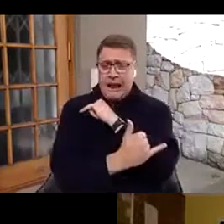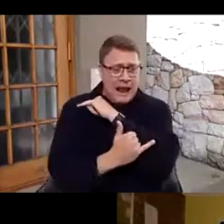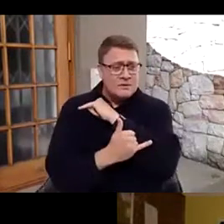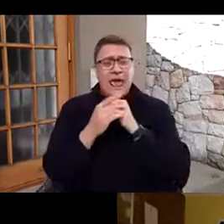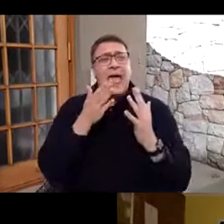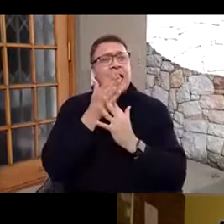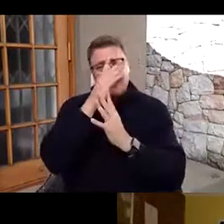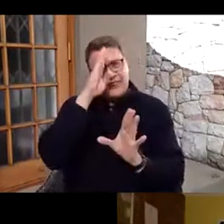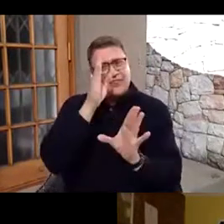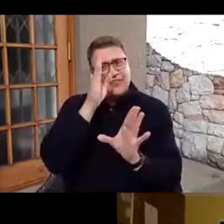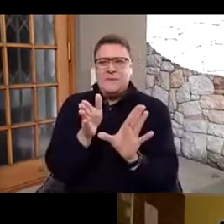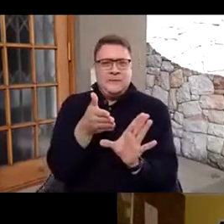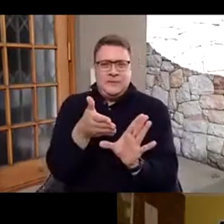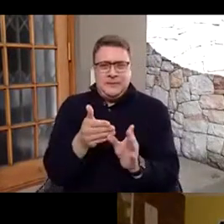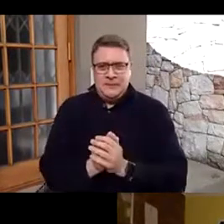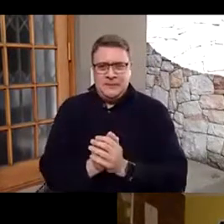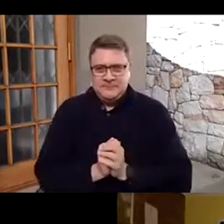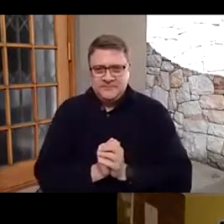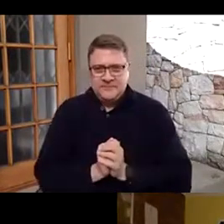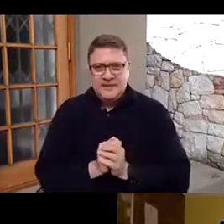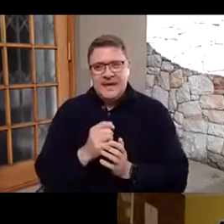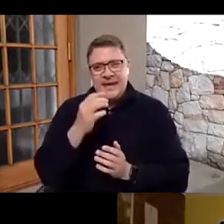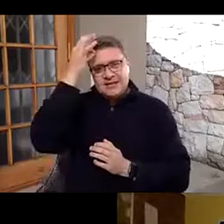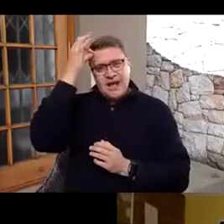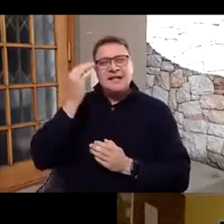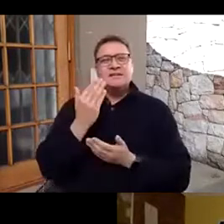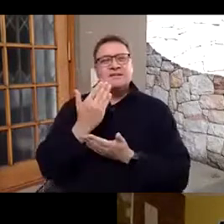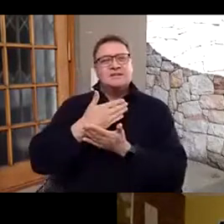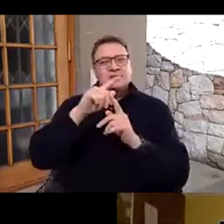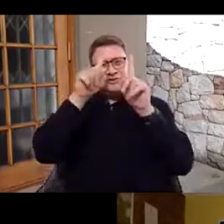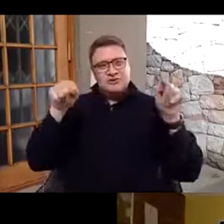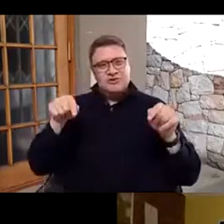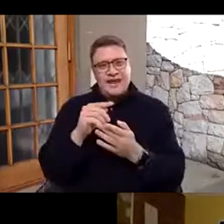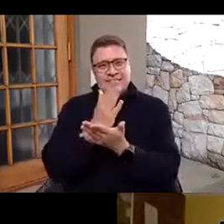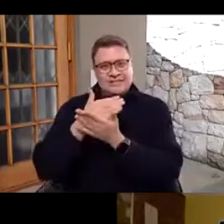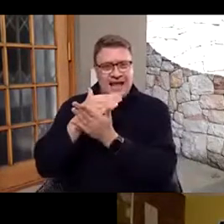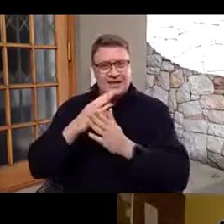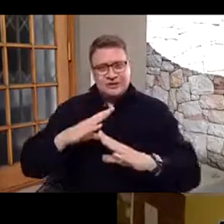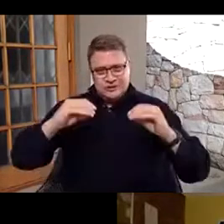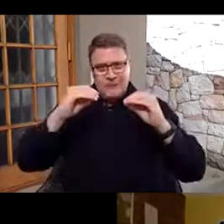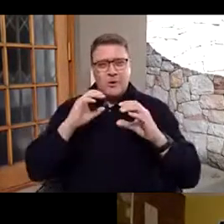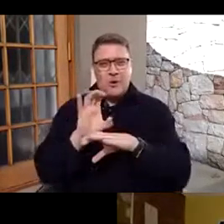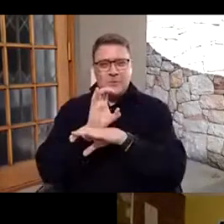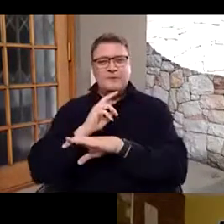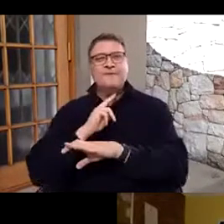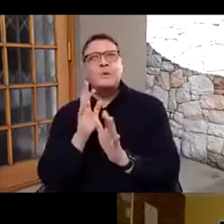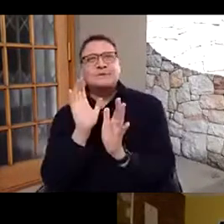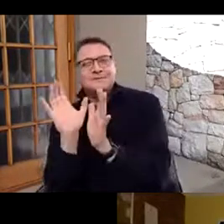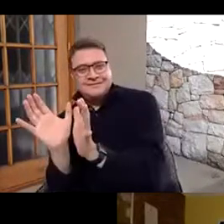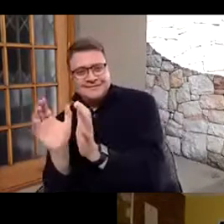Chelsea Williamson has stopped screen share. So I'm going to hand over the last one to